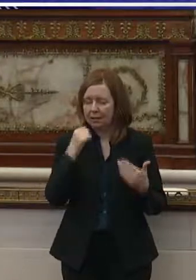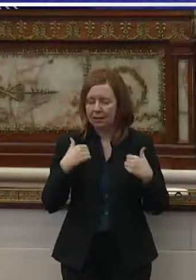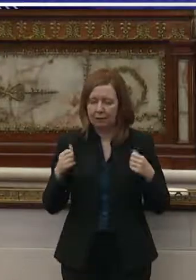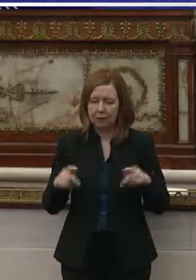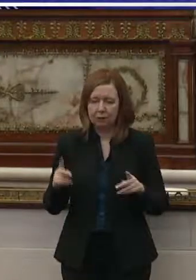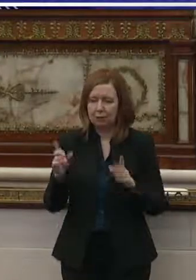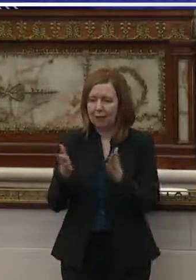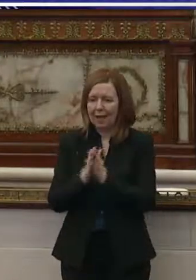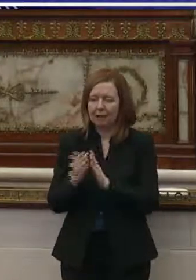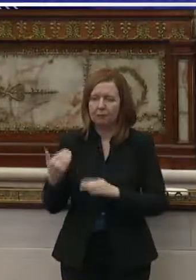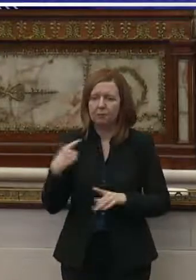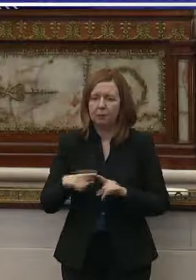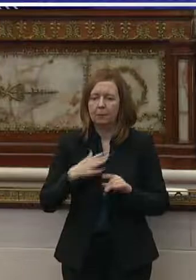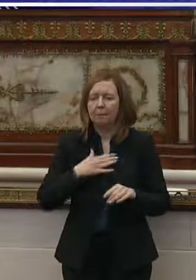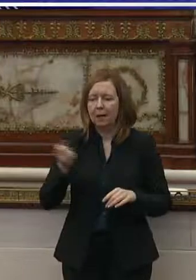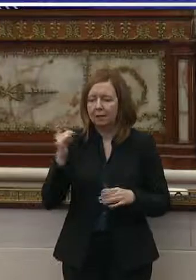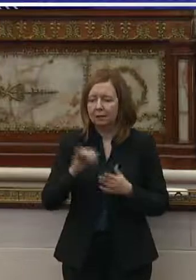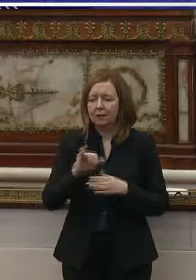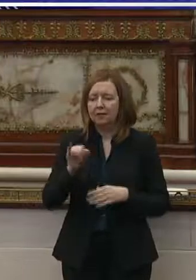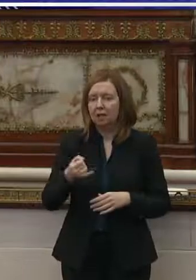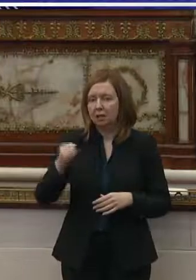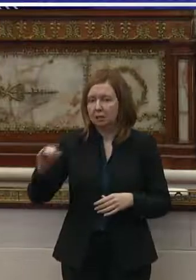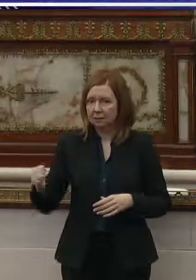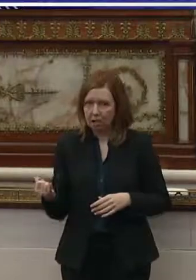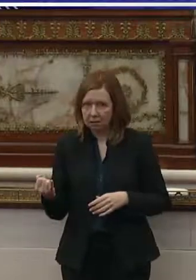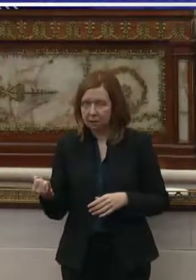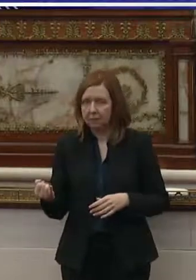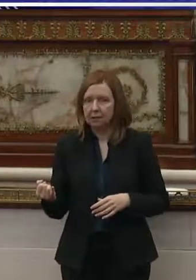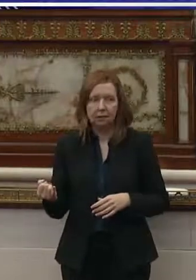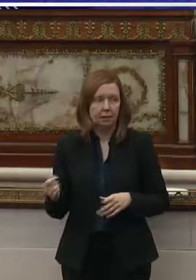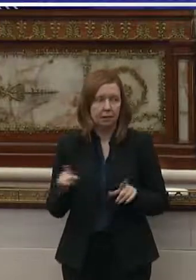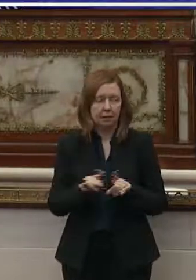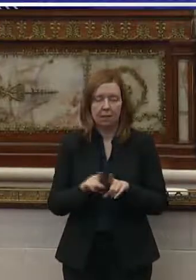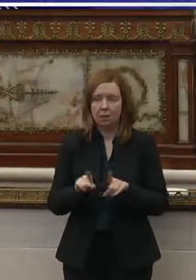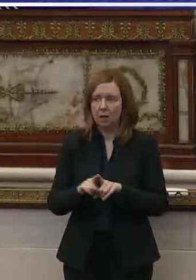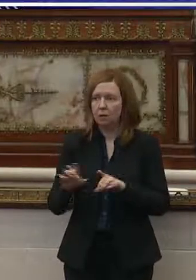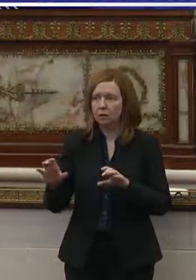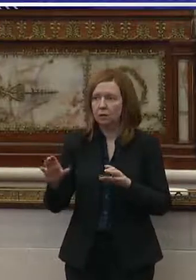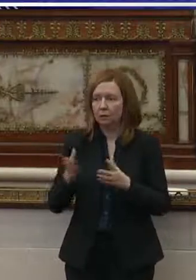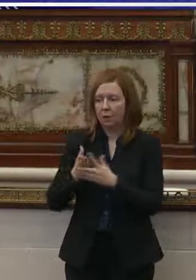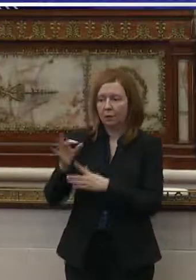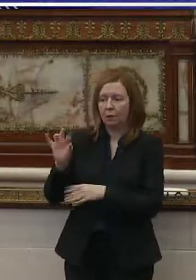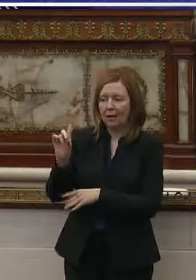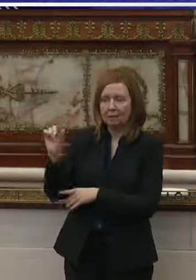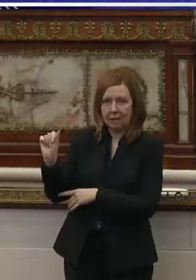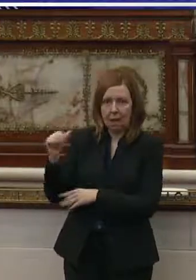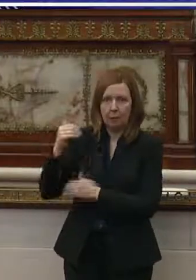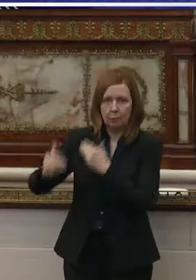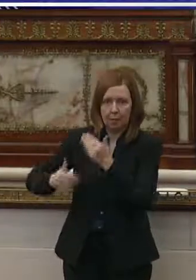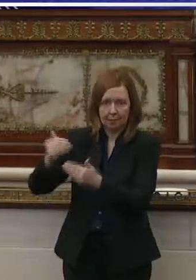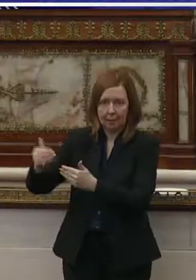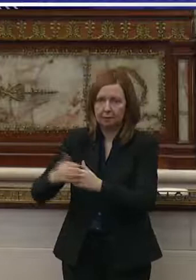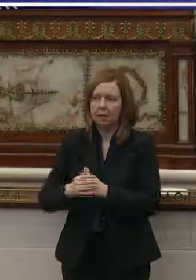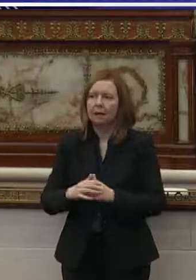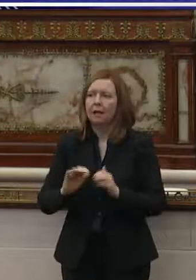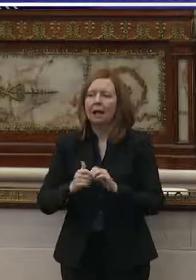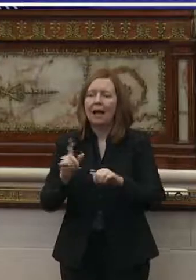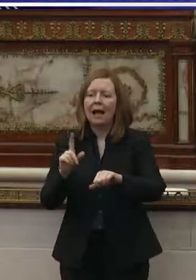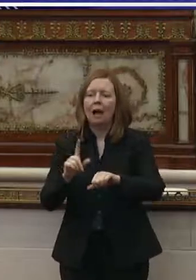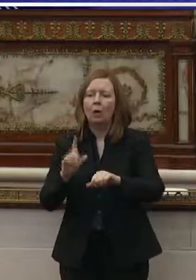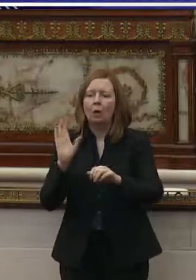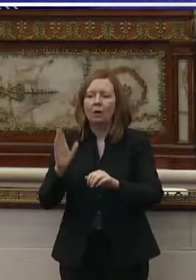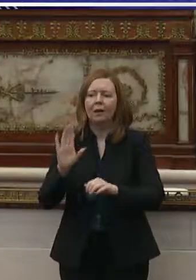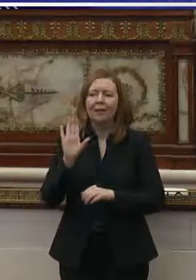earlier. My understanding that Johnson & Johnson is also going through the FDA process. How will